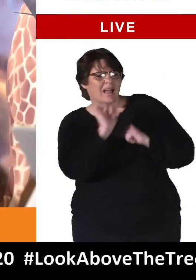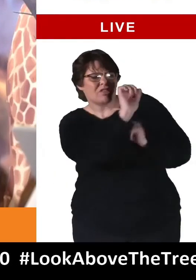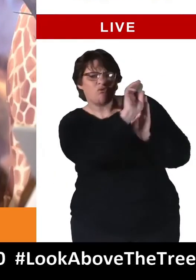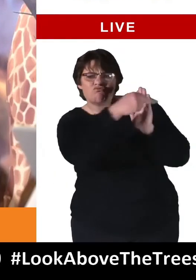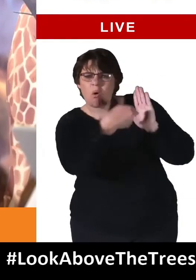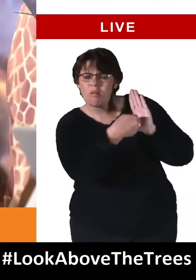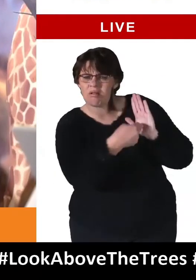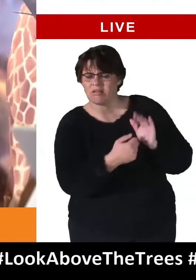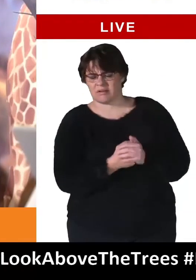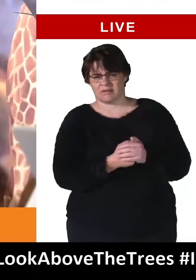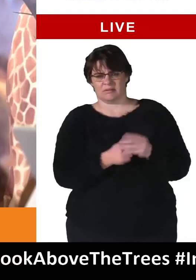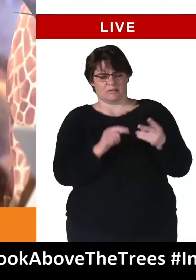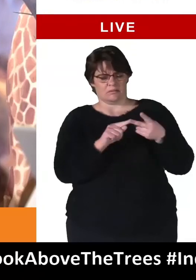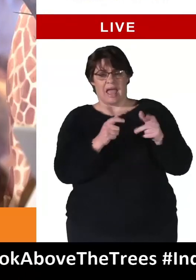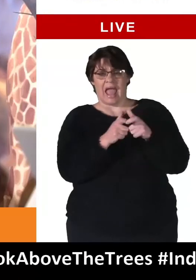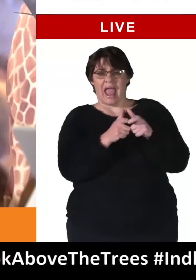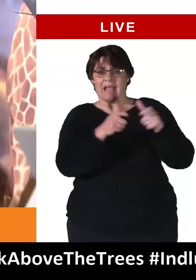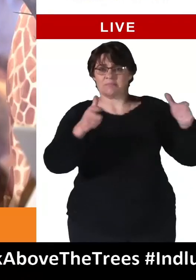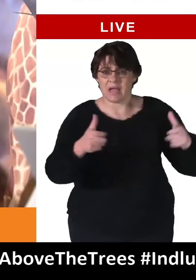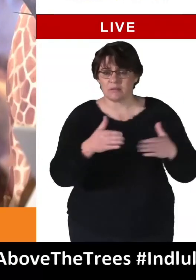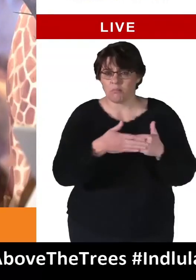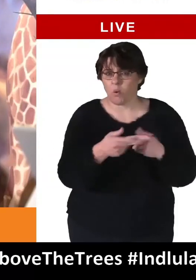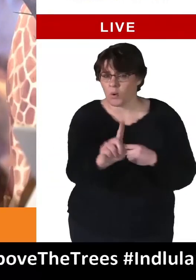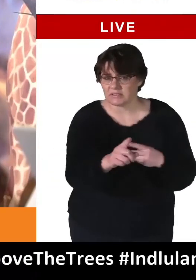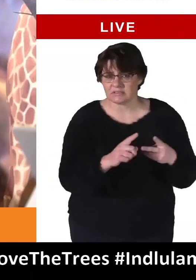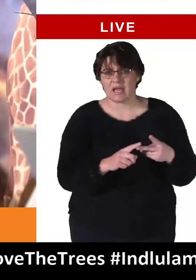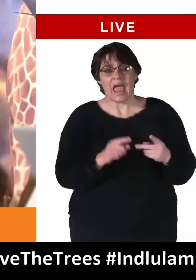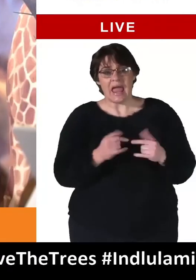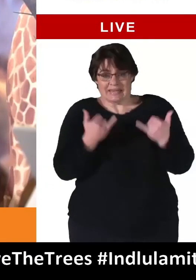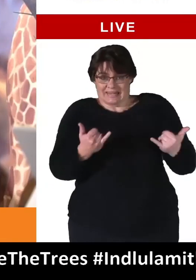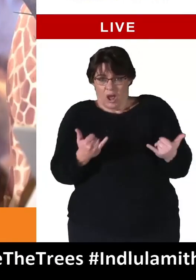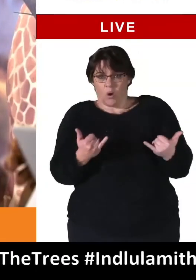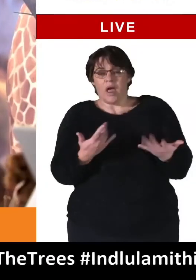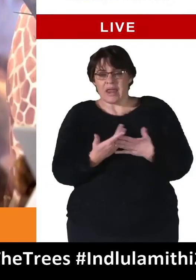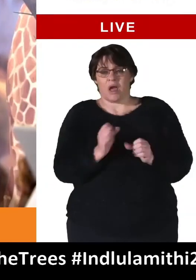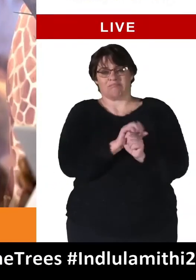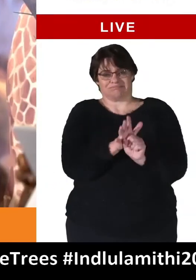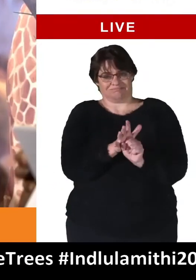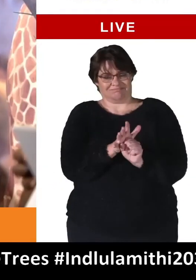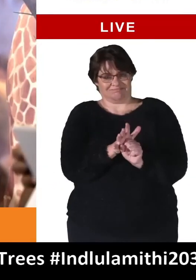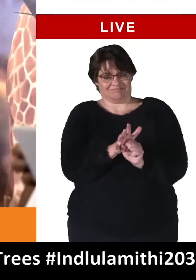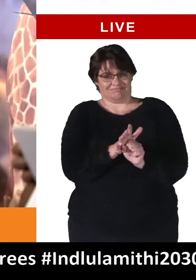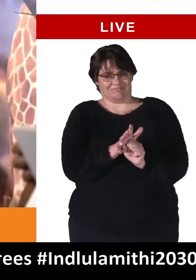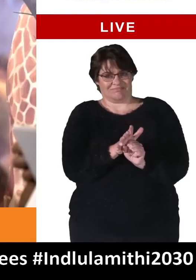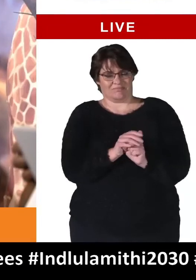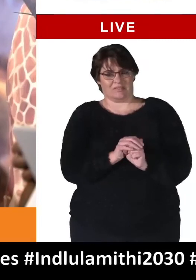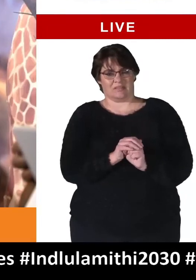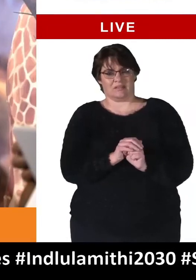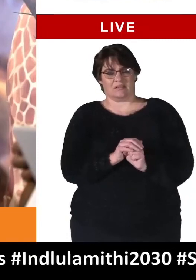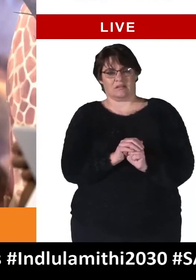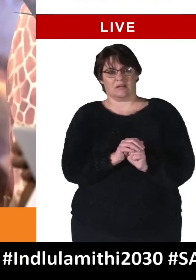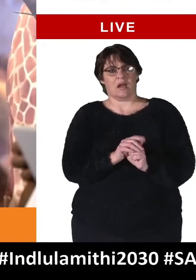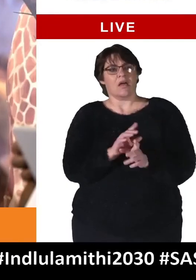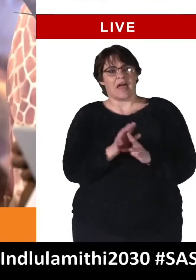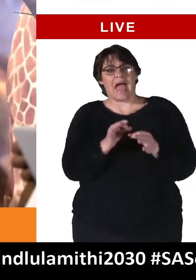be, what should be expanded, and particularly in the era of COVID-19. What the lending